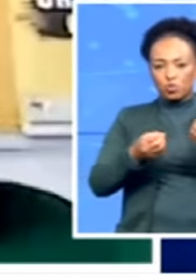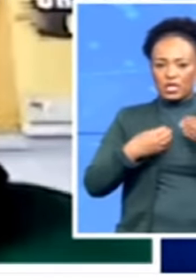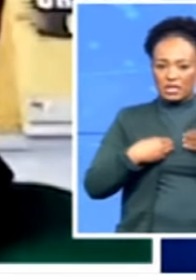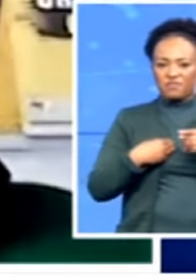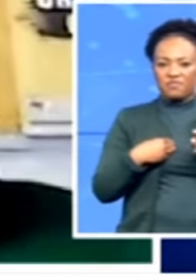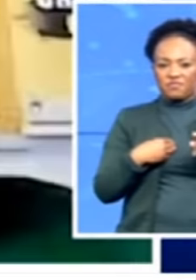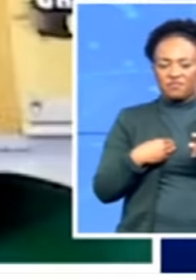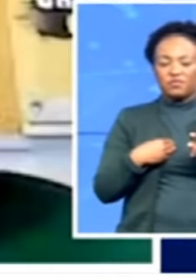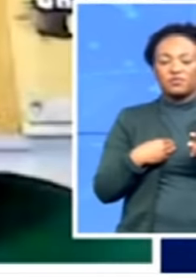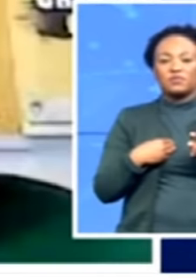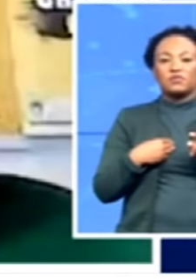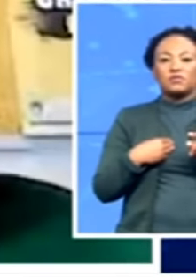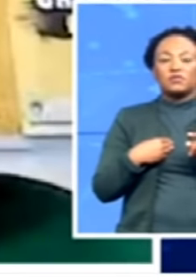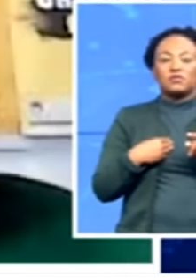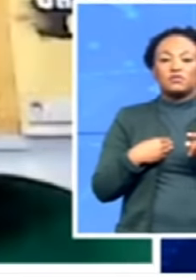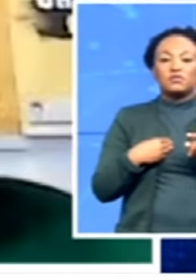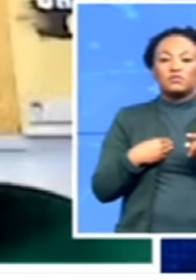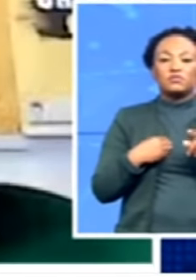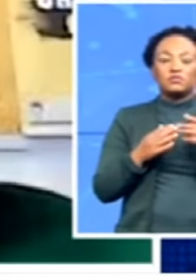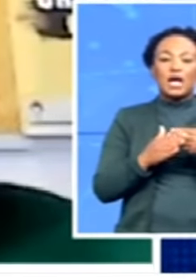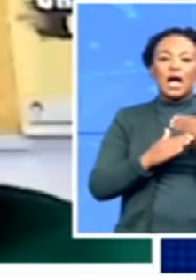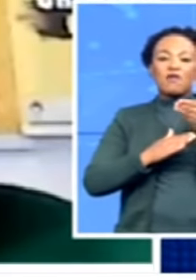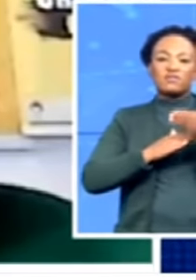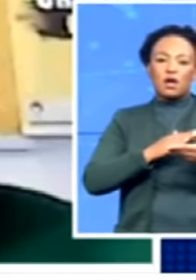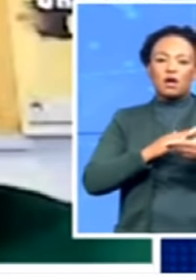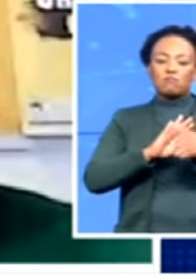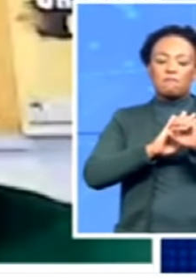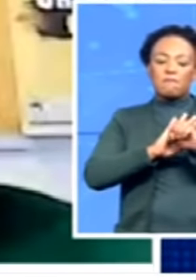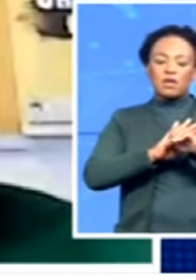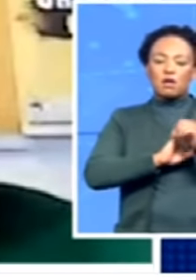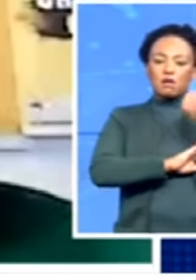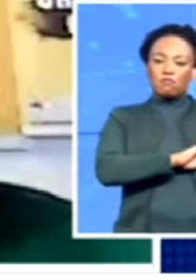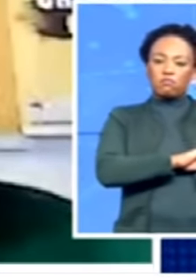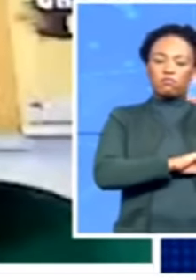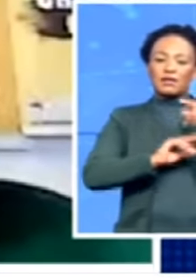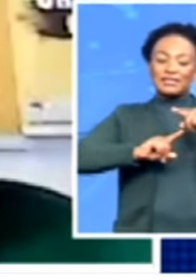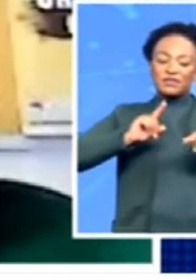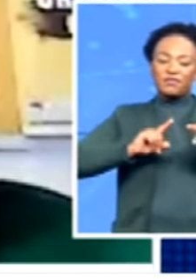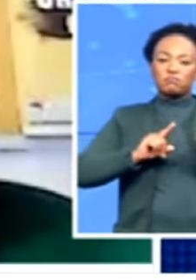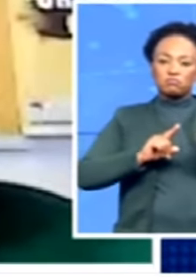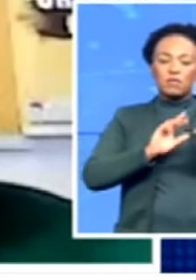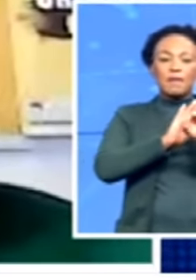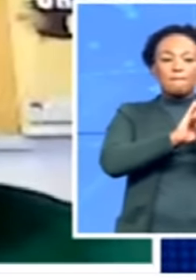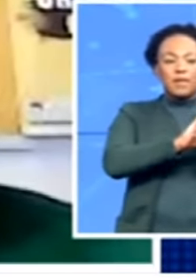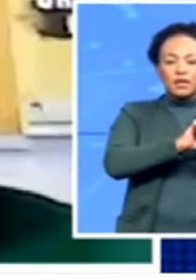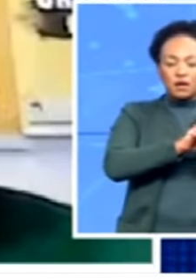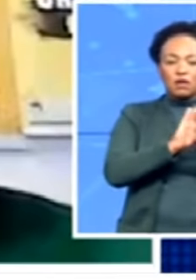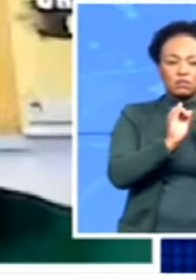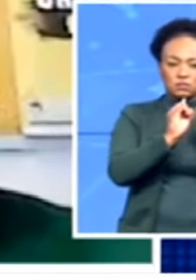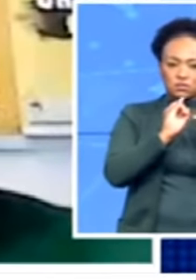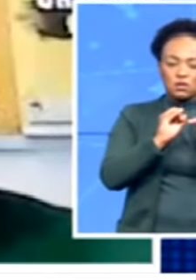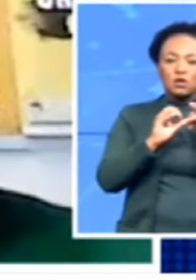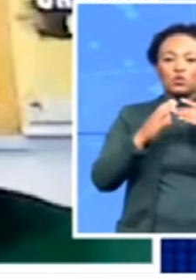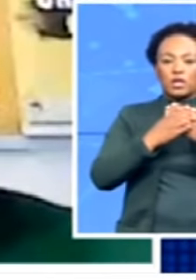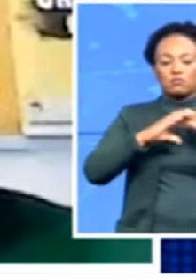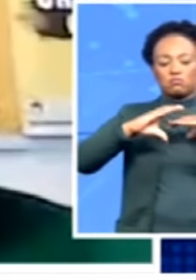press interviews that different media houses would like to have, they will communicate with us through the